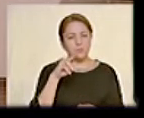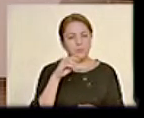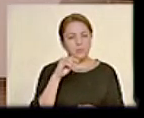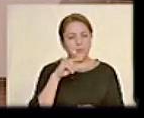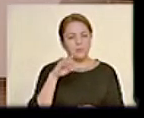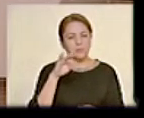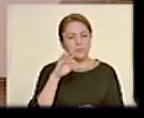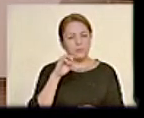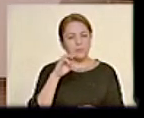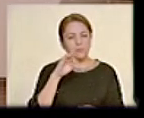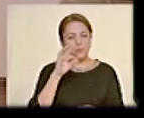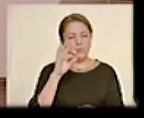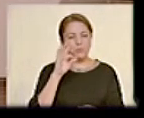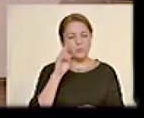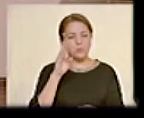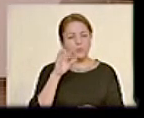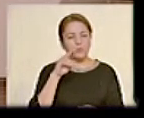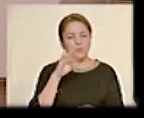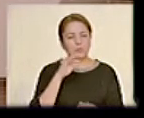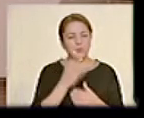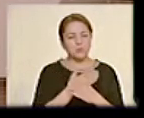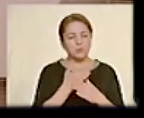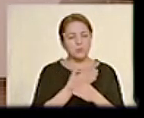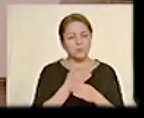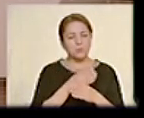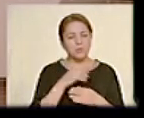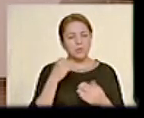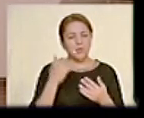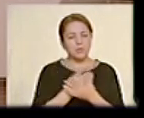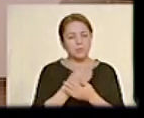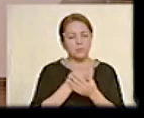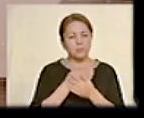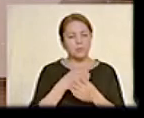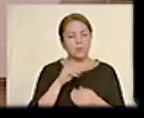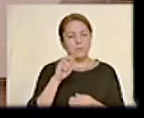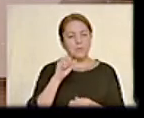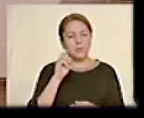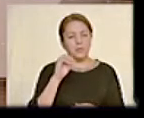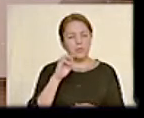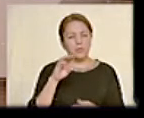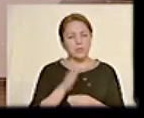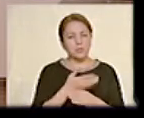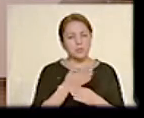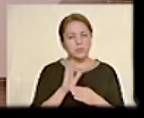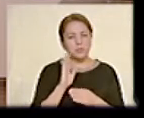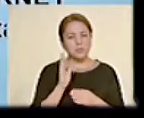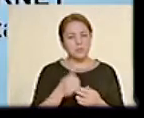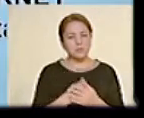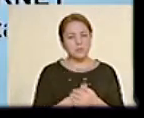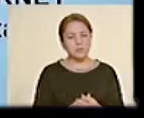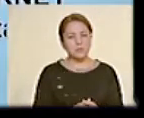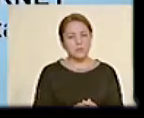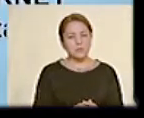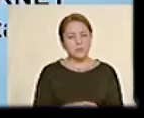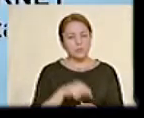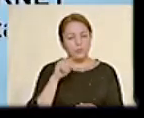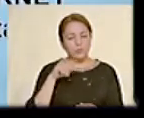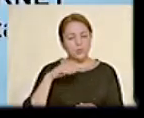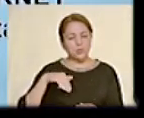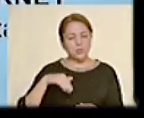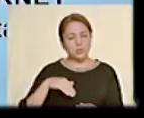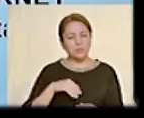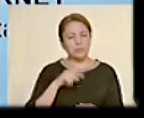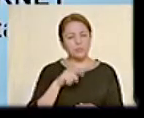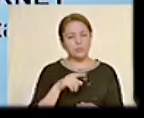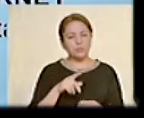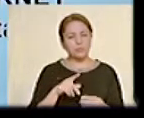yordamida axborot paketlariga ajratiladi. Ya'ni ular bo'lak-bo'lak ko'rinishga o'tkaziladi. Mana shundan so'ng ushbu